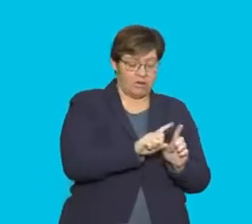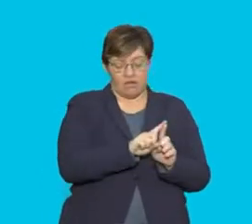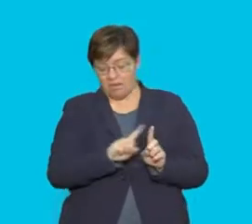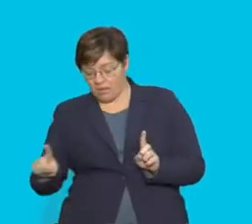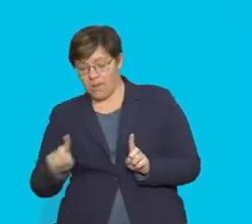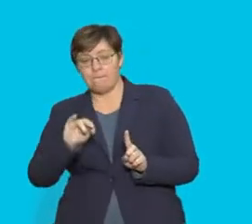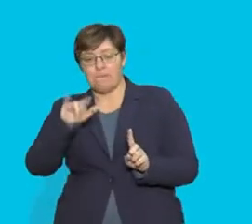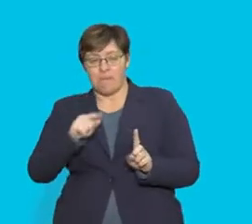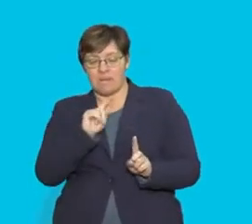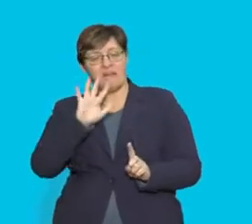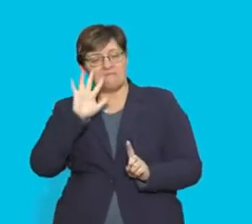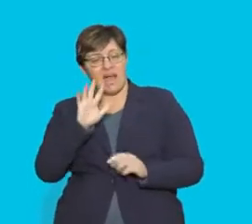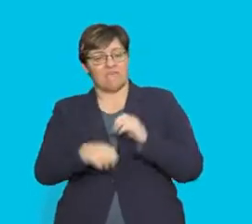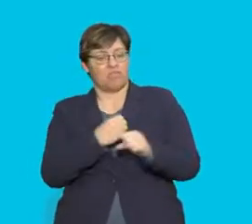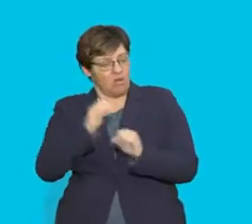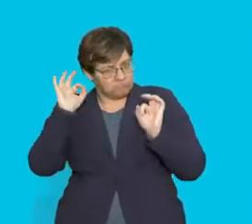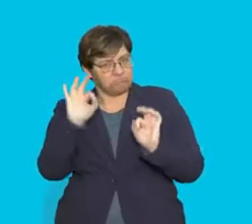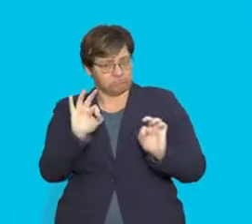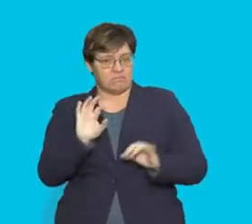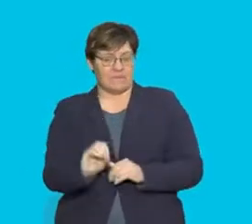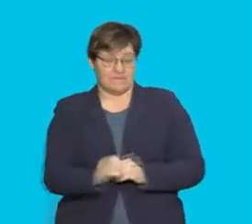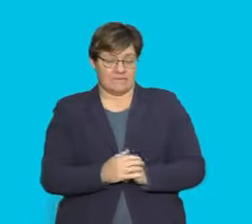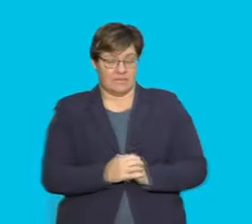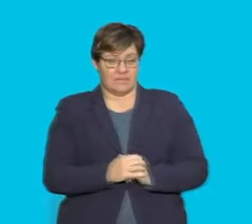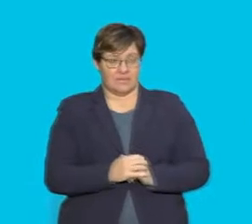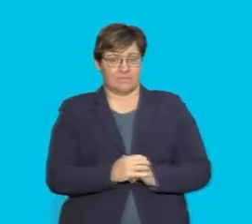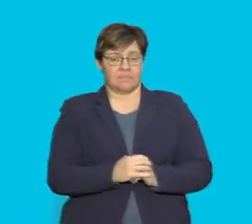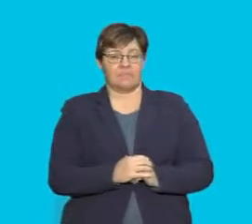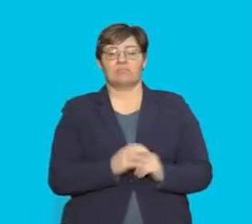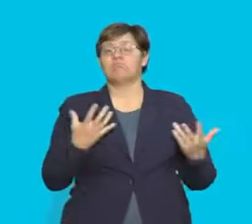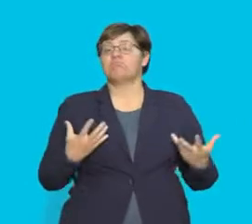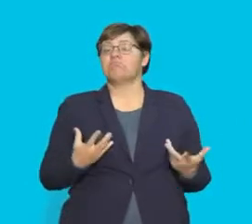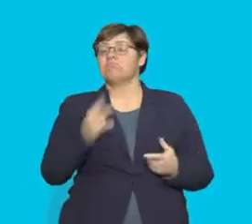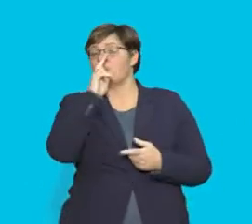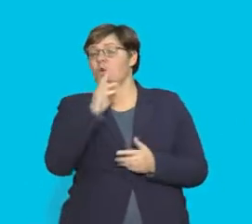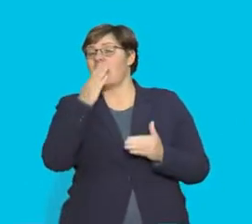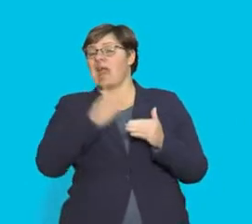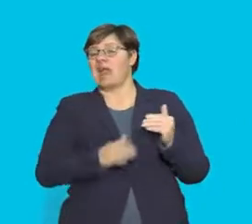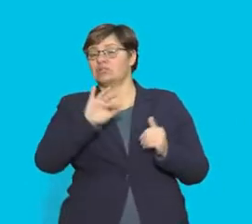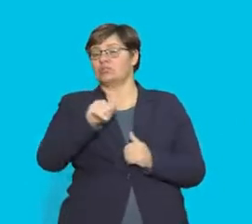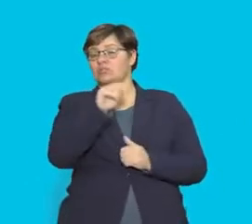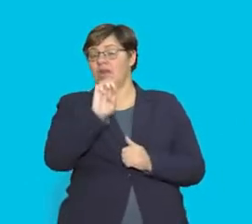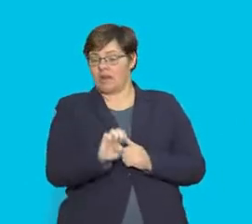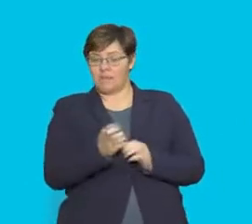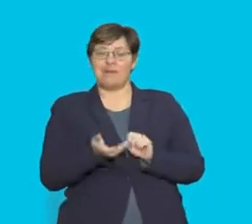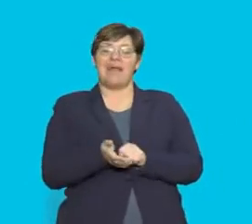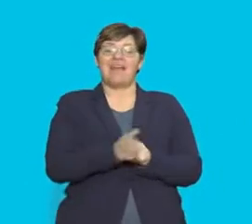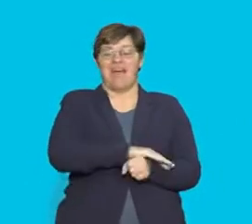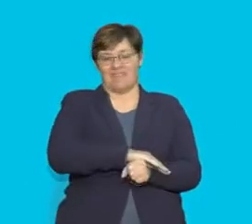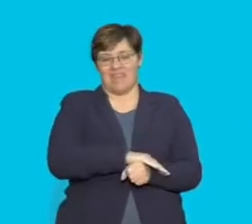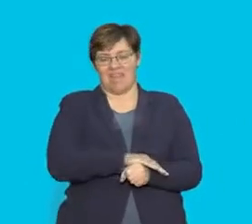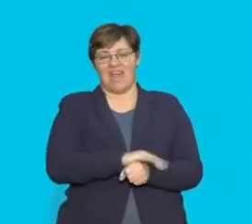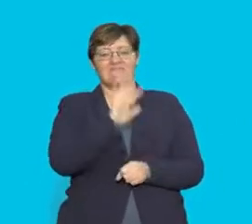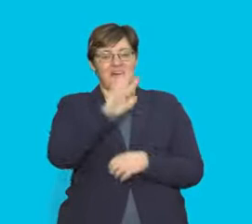it 5 years, the end of May, by the way, that is. So if you look at the end of June, that will cover the